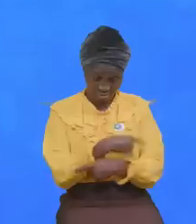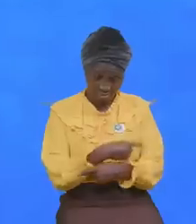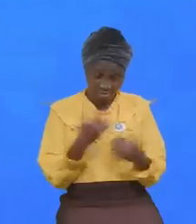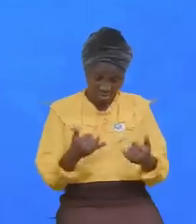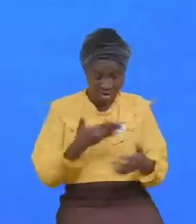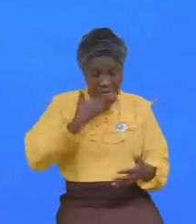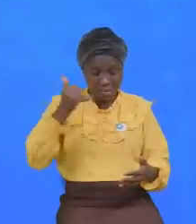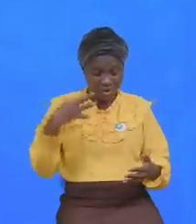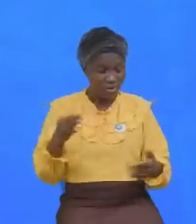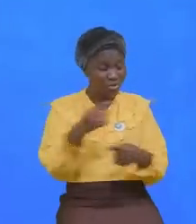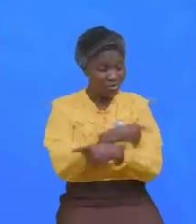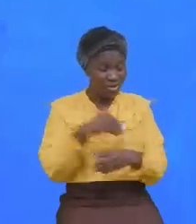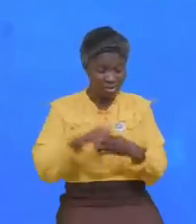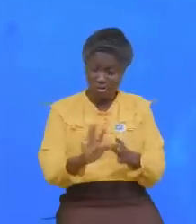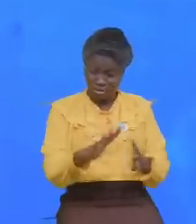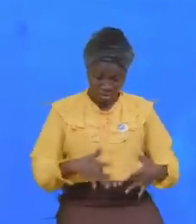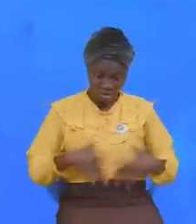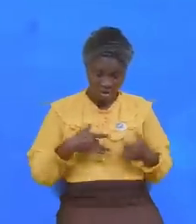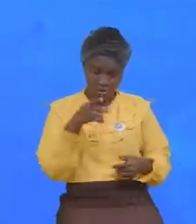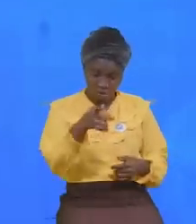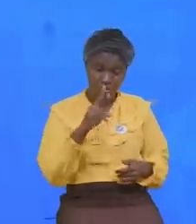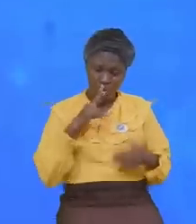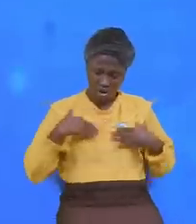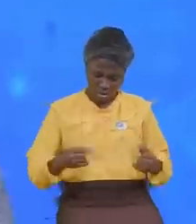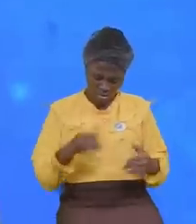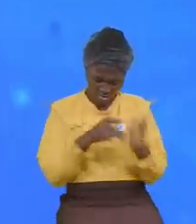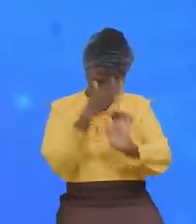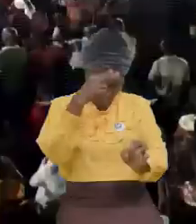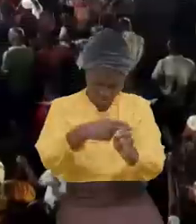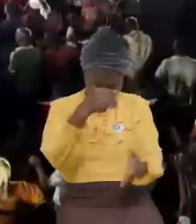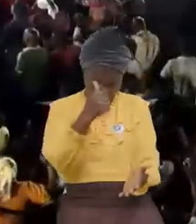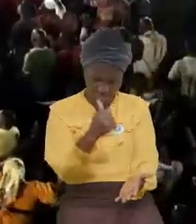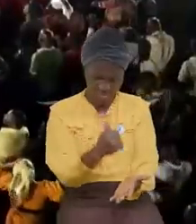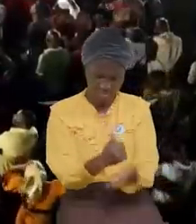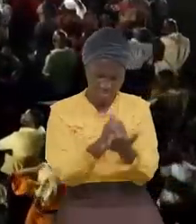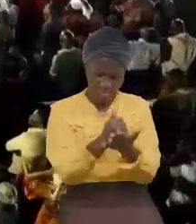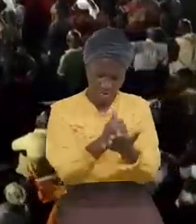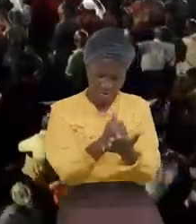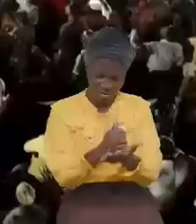of days in your life, you are healed in Jesus' name.